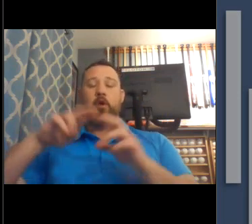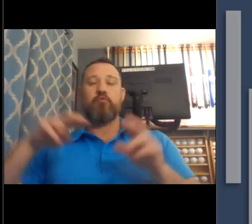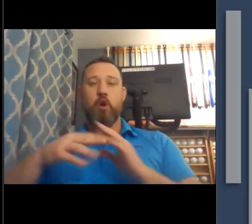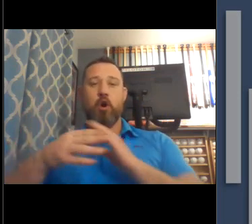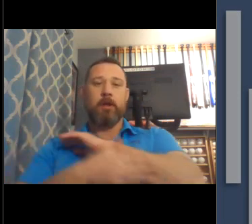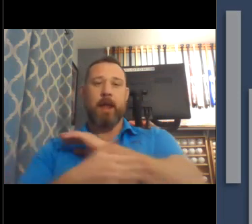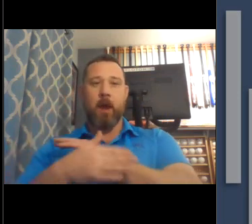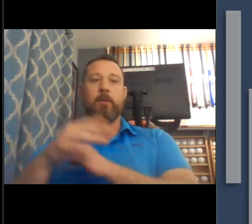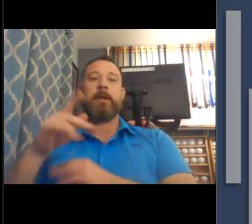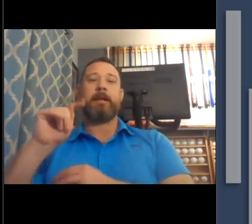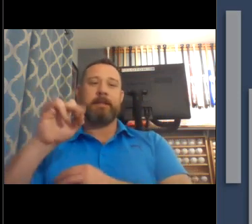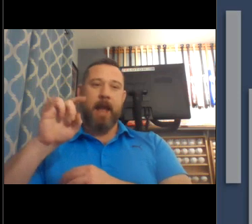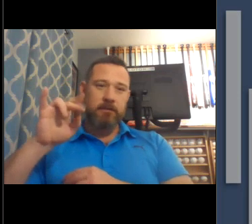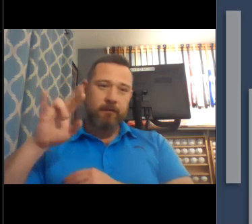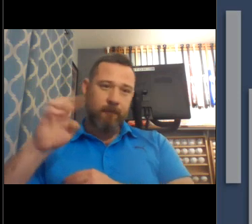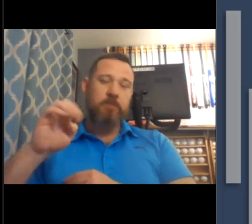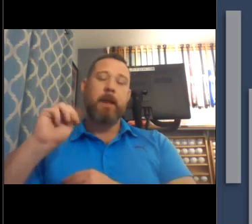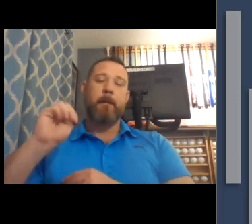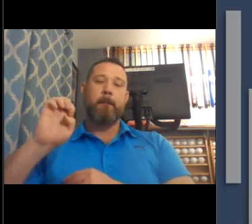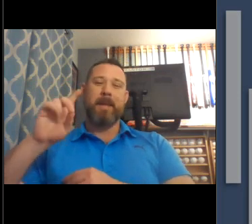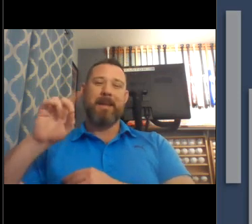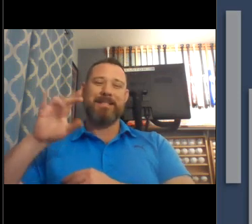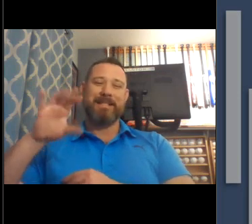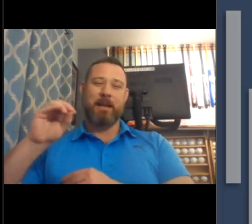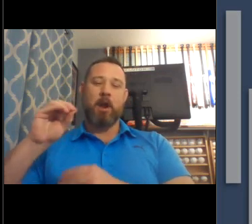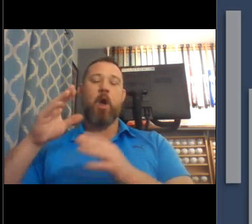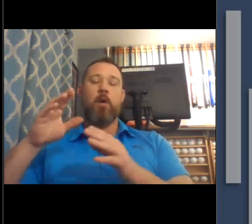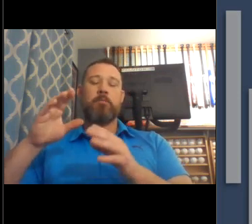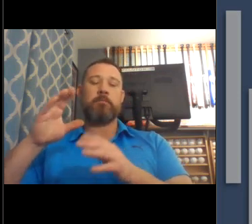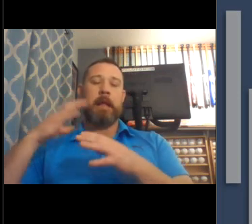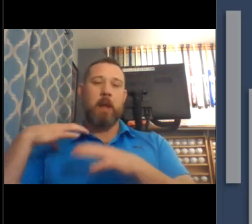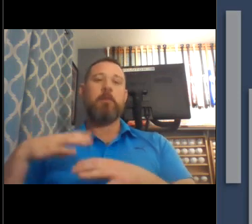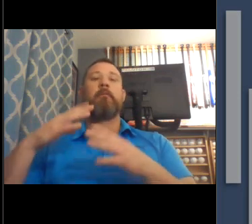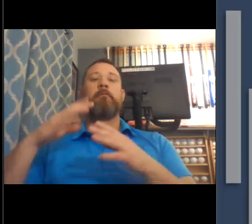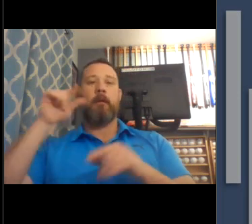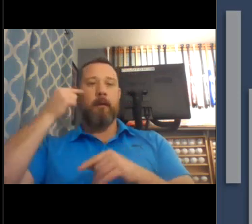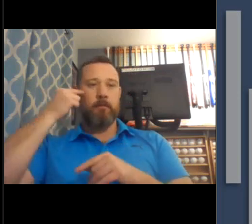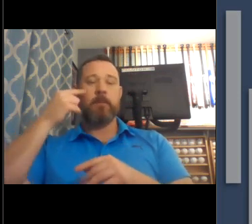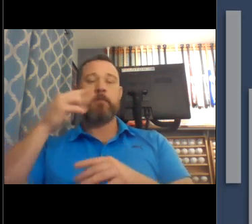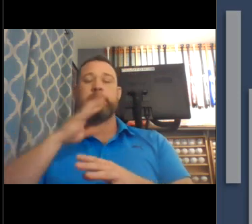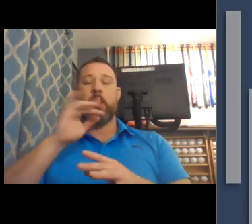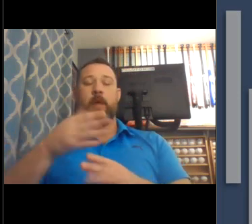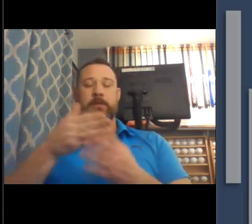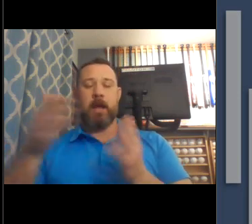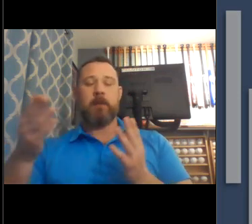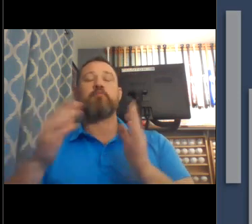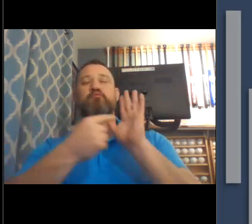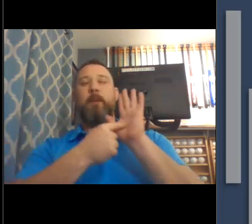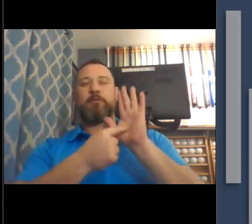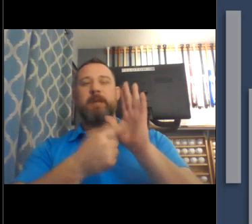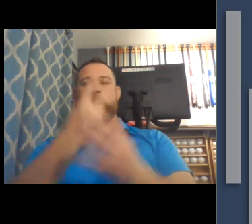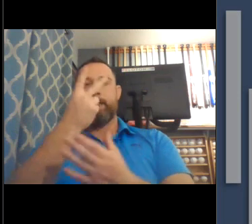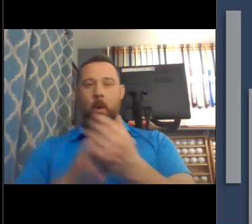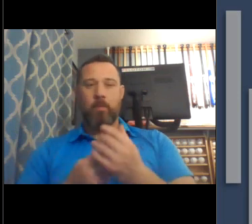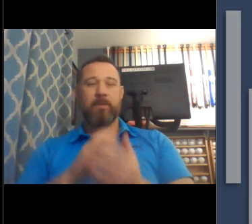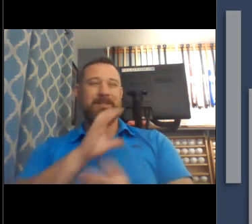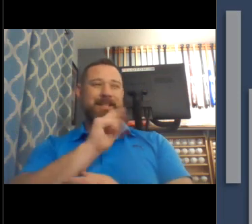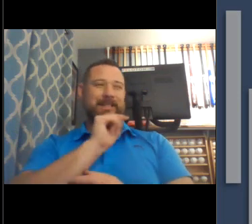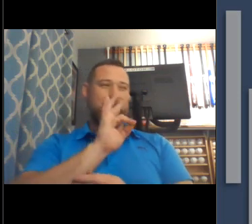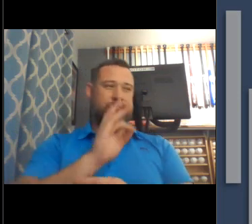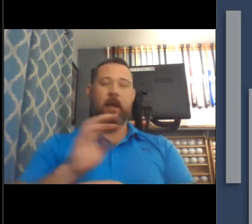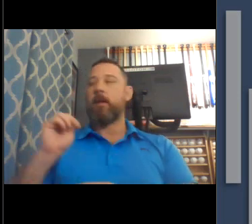Executive Director of the Mendocino Council of Governments, and I'm speaking on this item representing both RCTF and